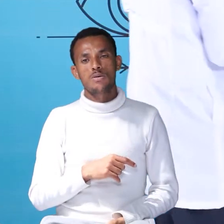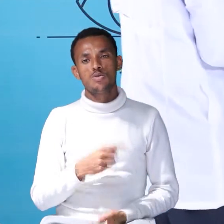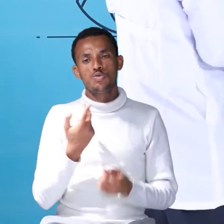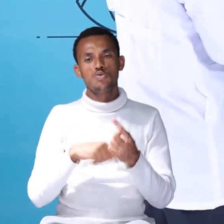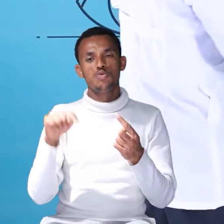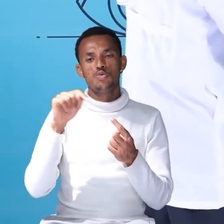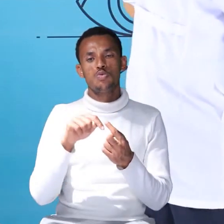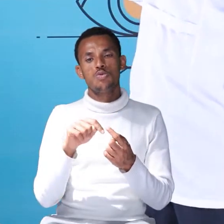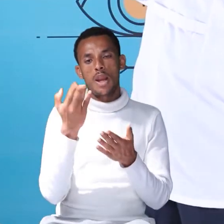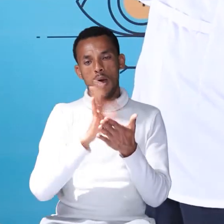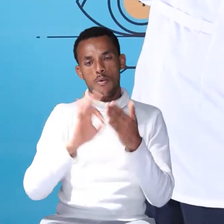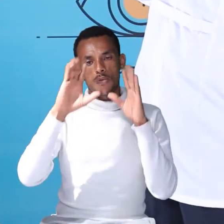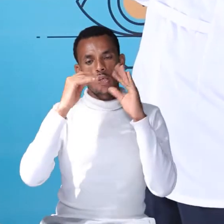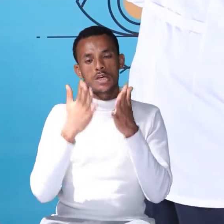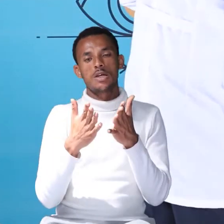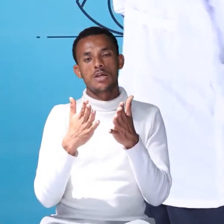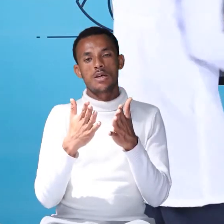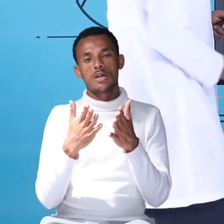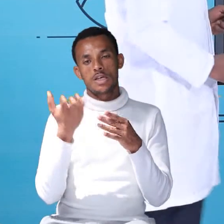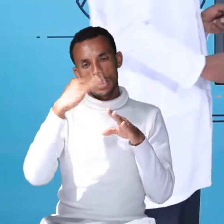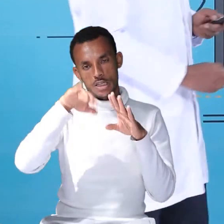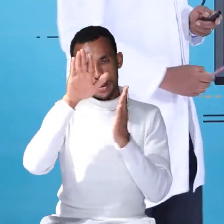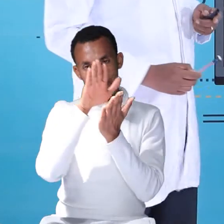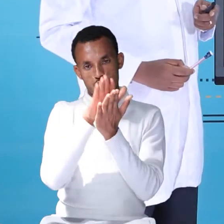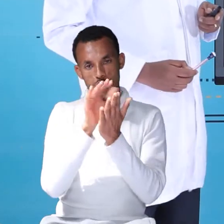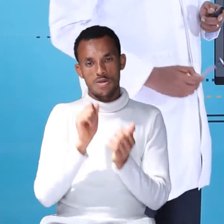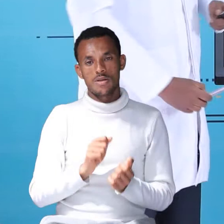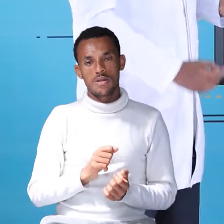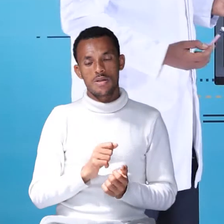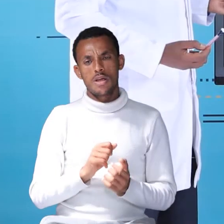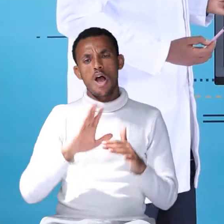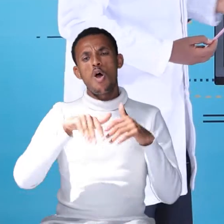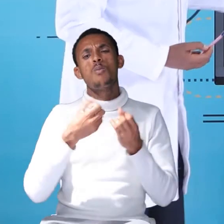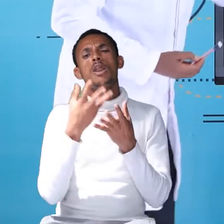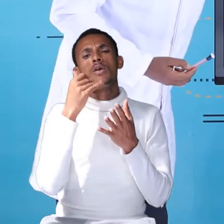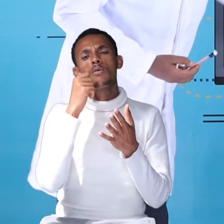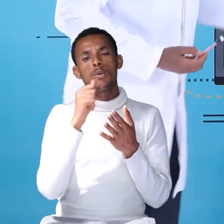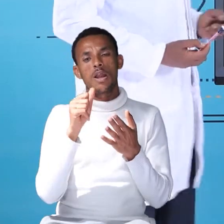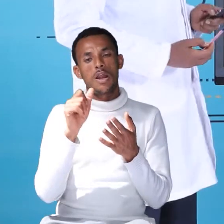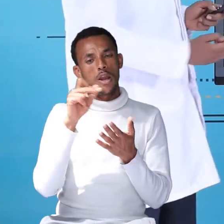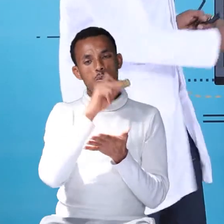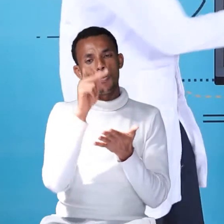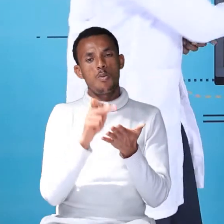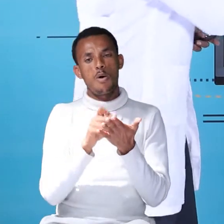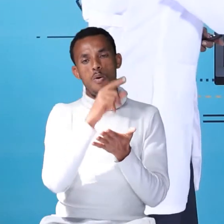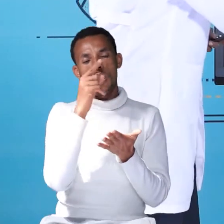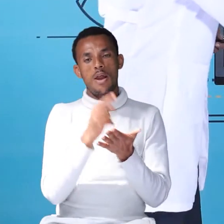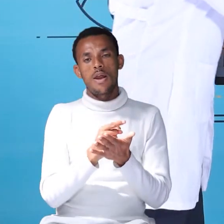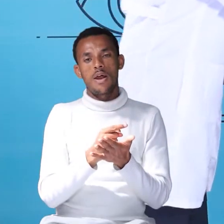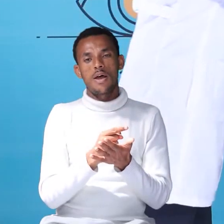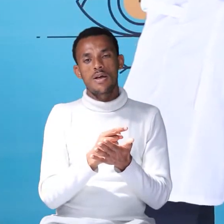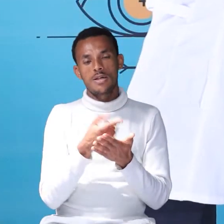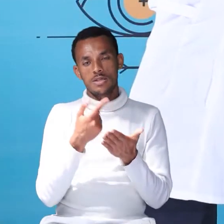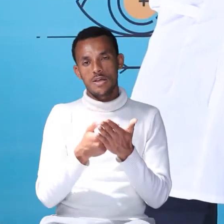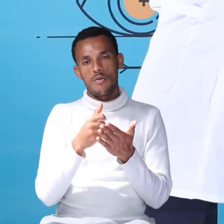to the number of teachers in the school? So how many female diploma holders are there? Along